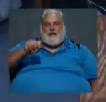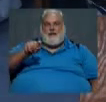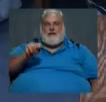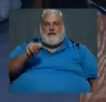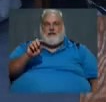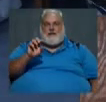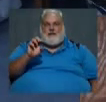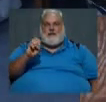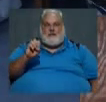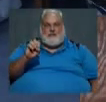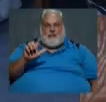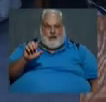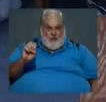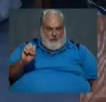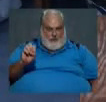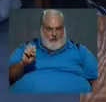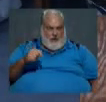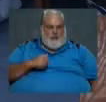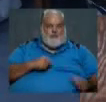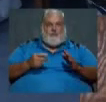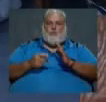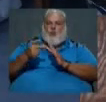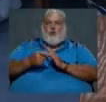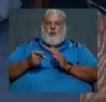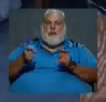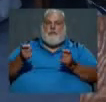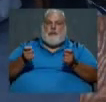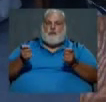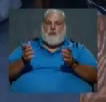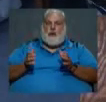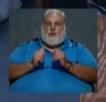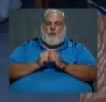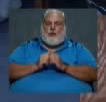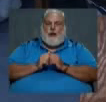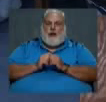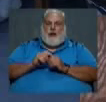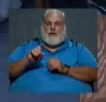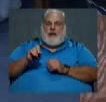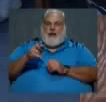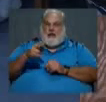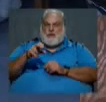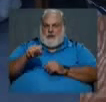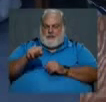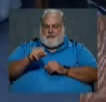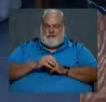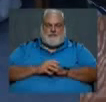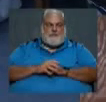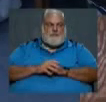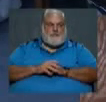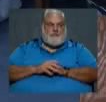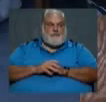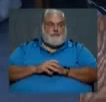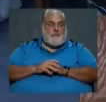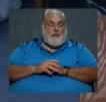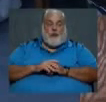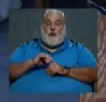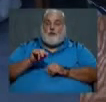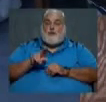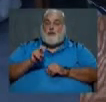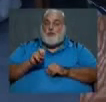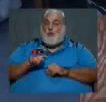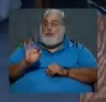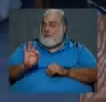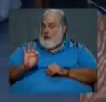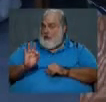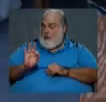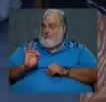My name is Robert Steele. I am a program administrator with the Department of Human Services. And on June 9th, we